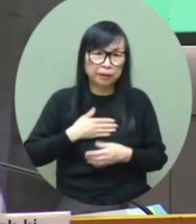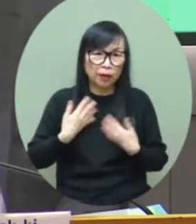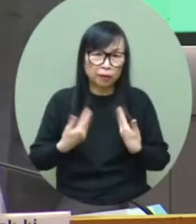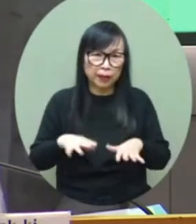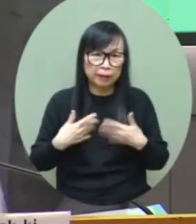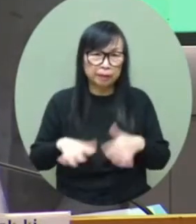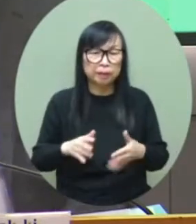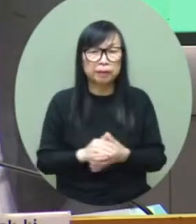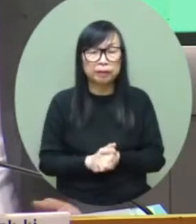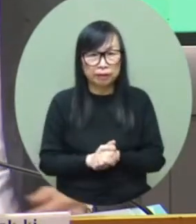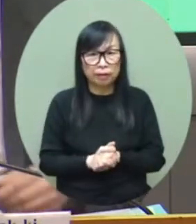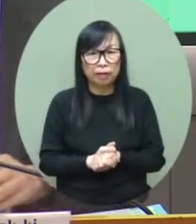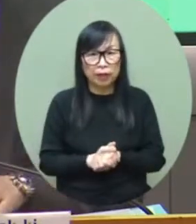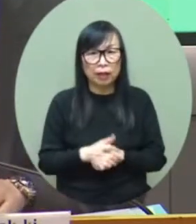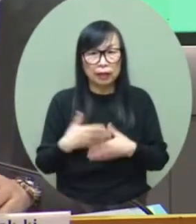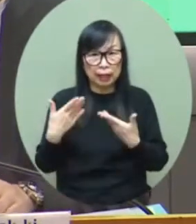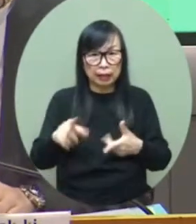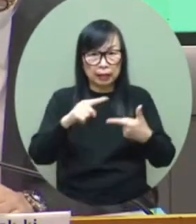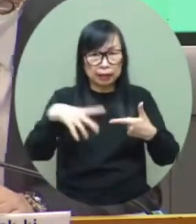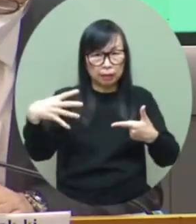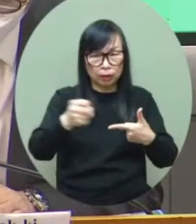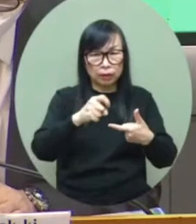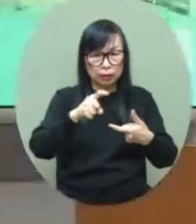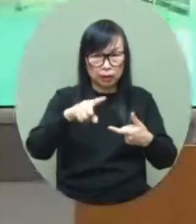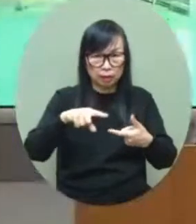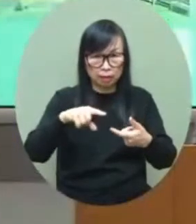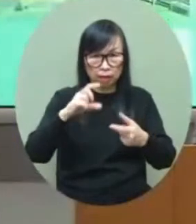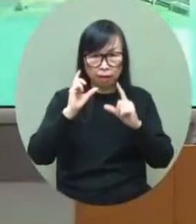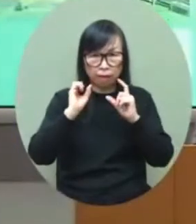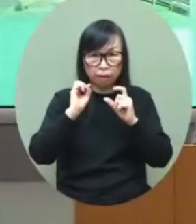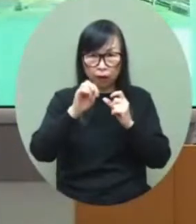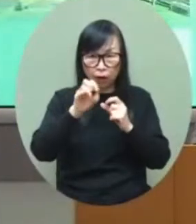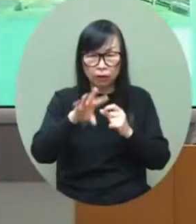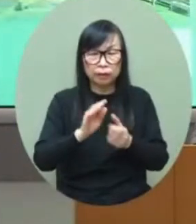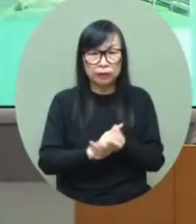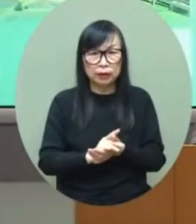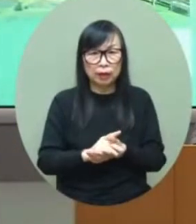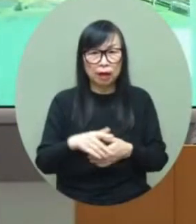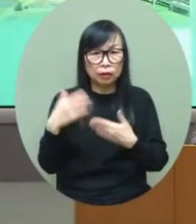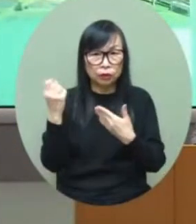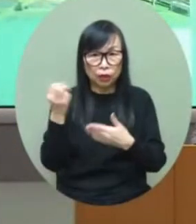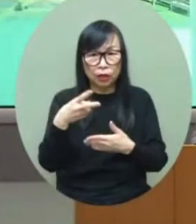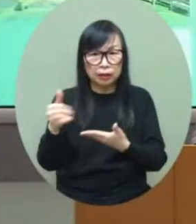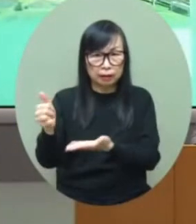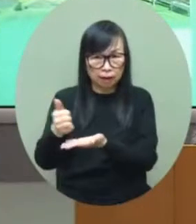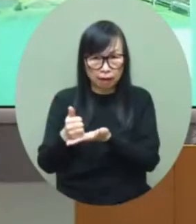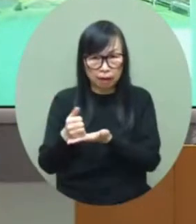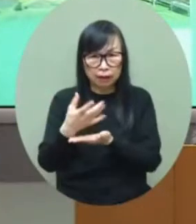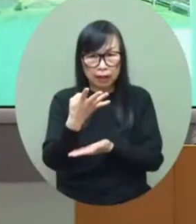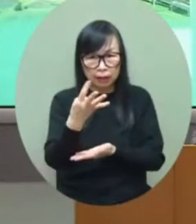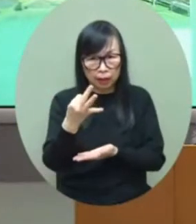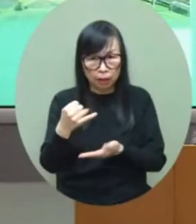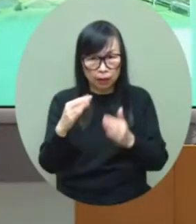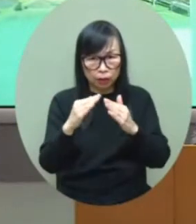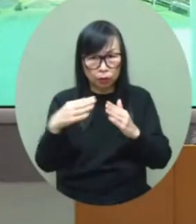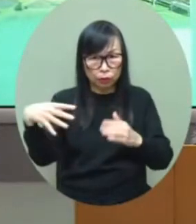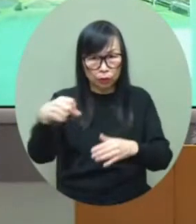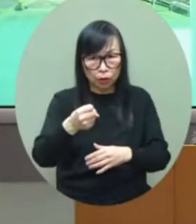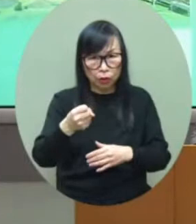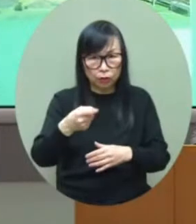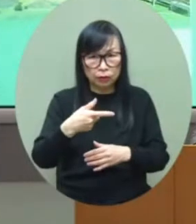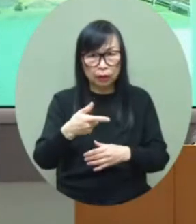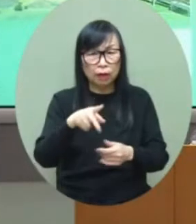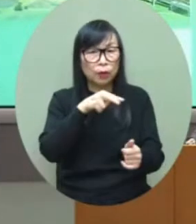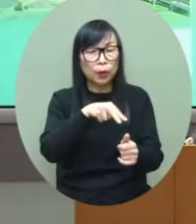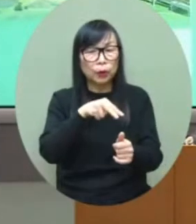ran for the election of the chief executive. I'm able to now resume, see the resumption of